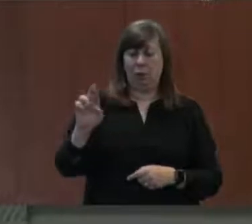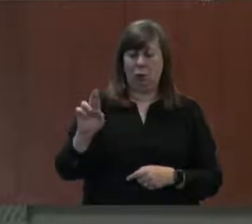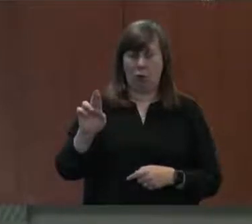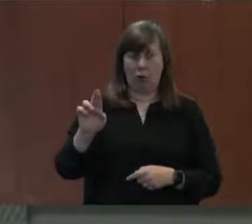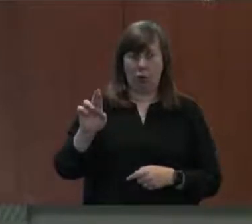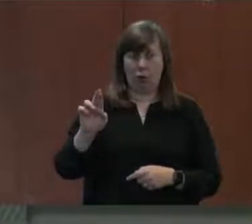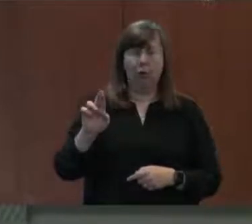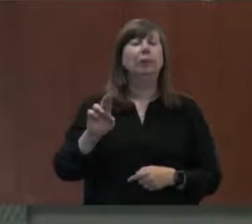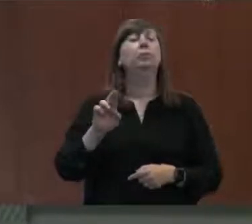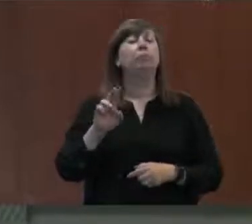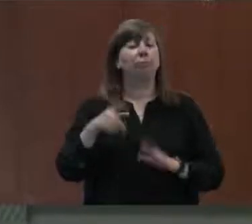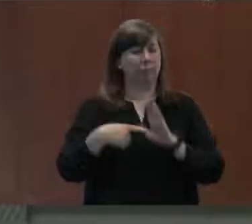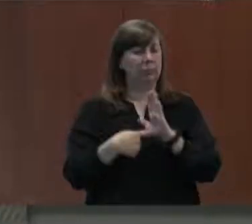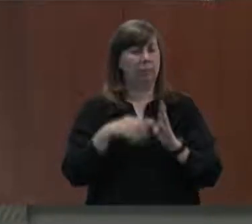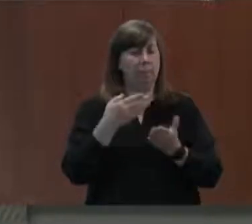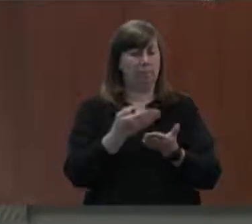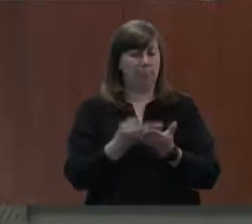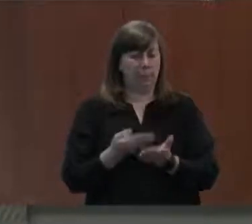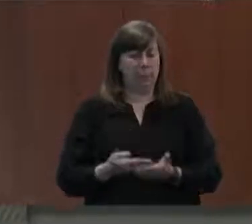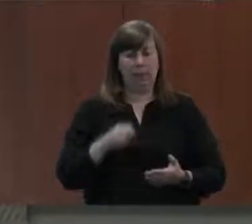Bbfe-R, and exhibits